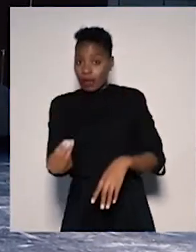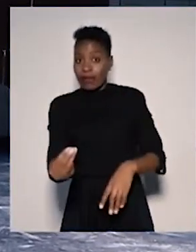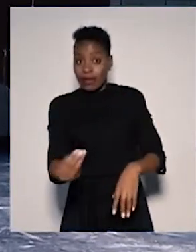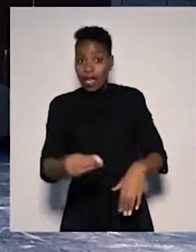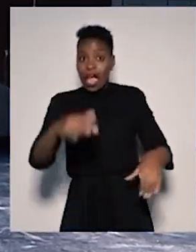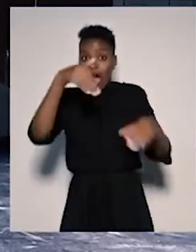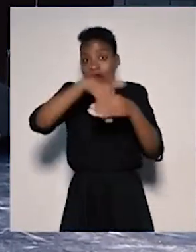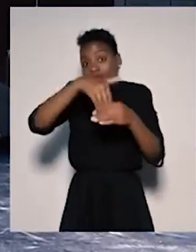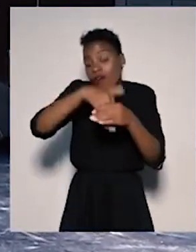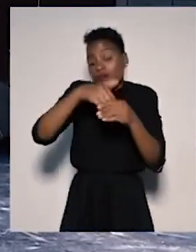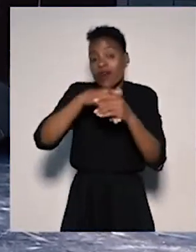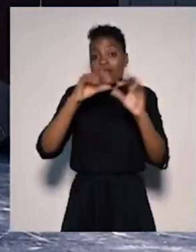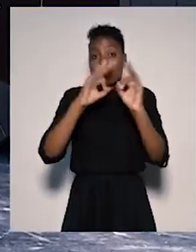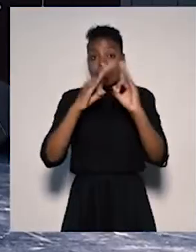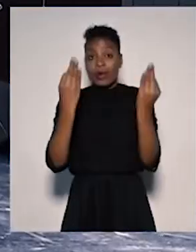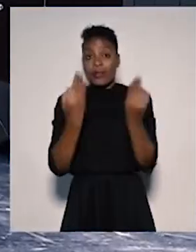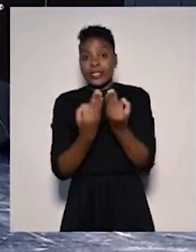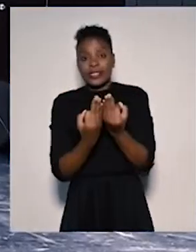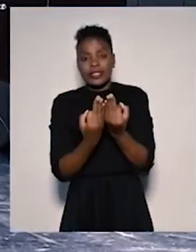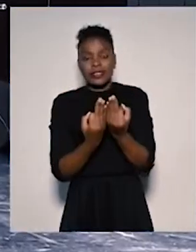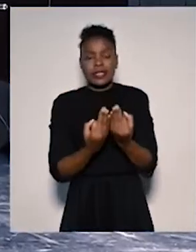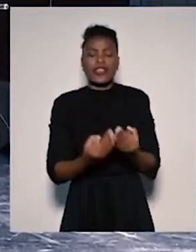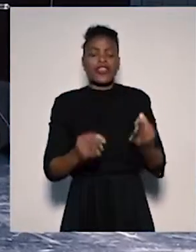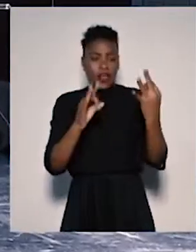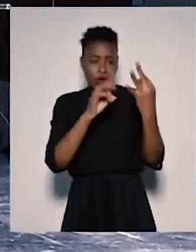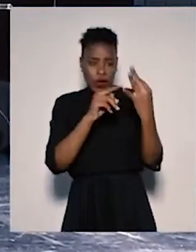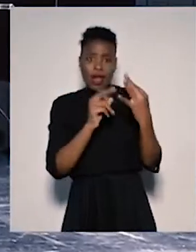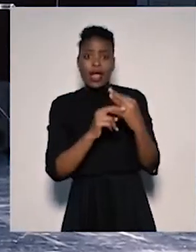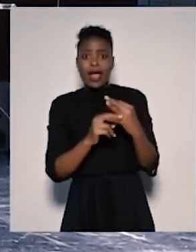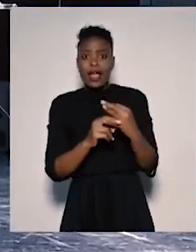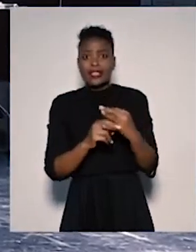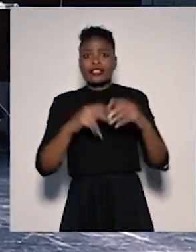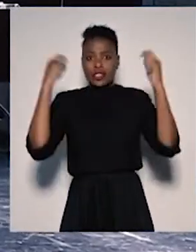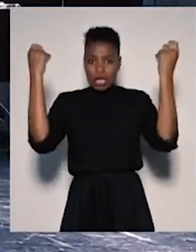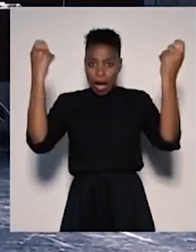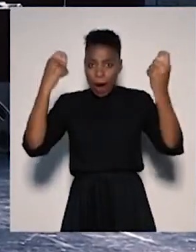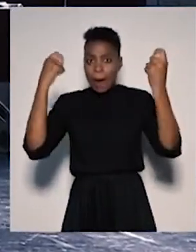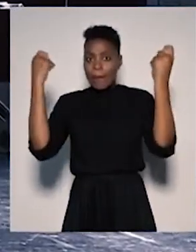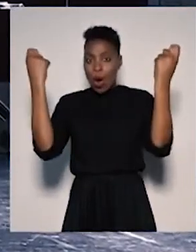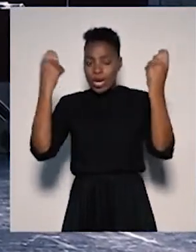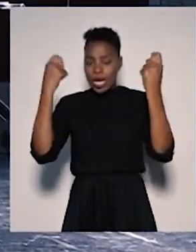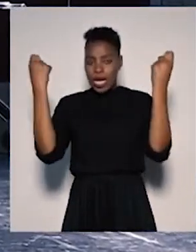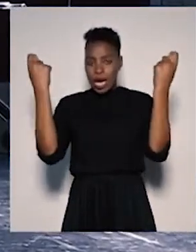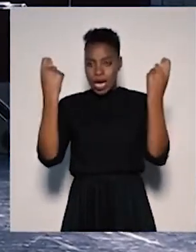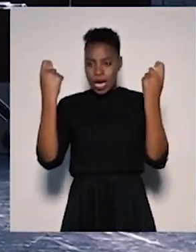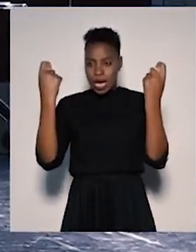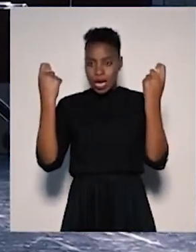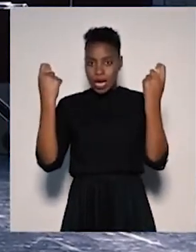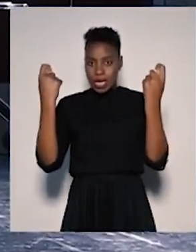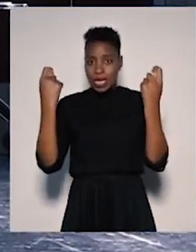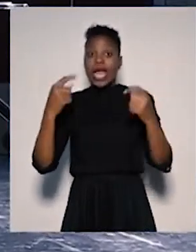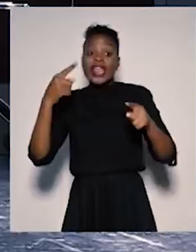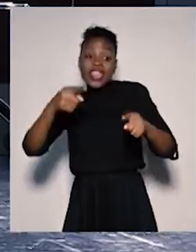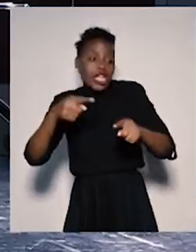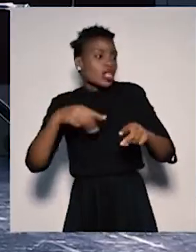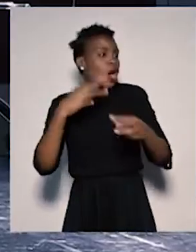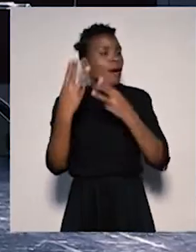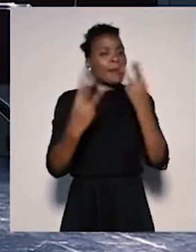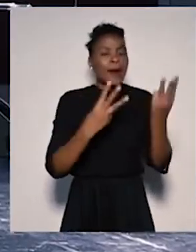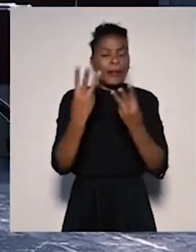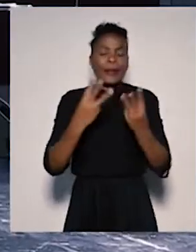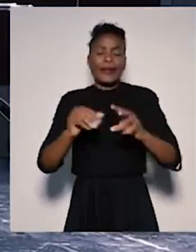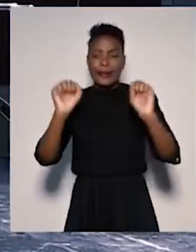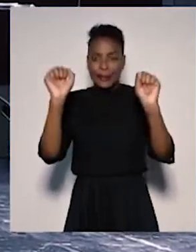of family or friends. Thirdly, there has to be a ceremony that recognizes that these people are getting into